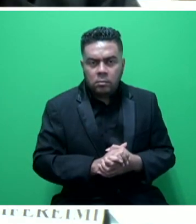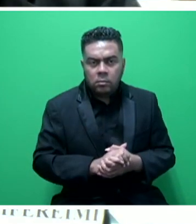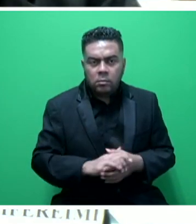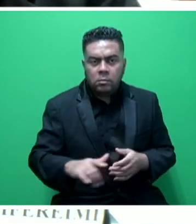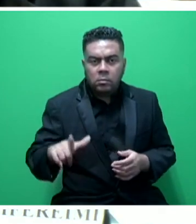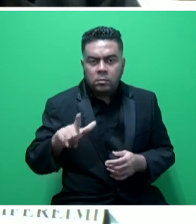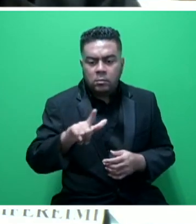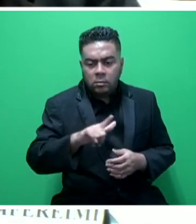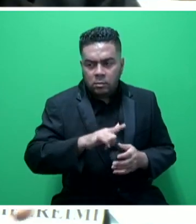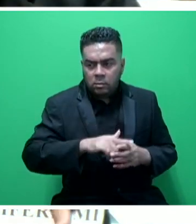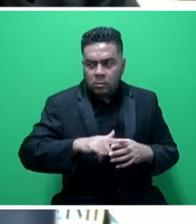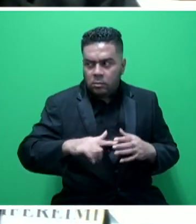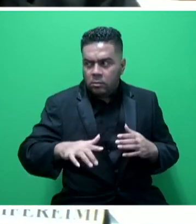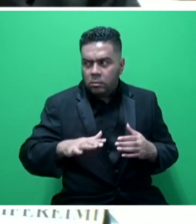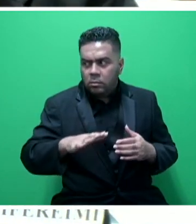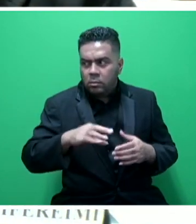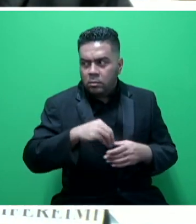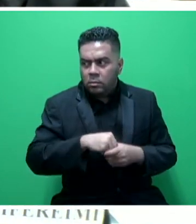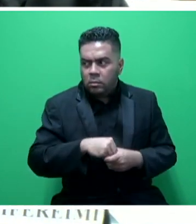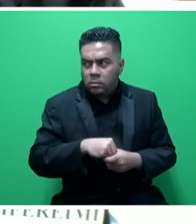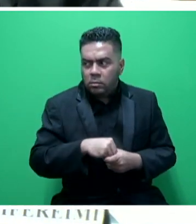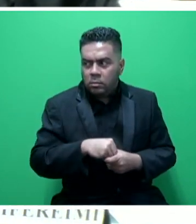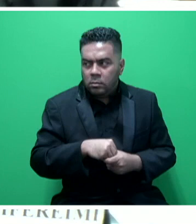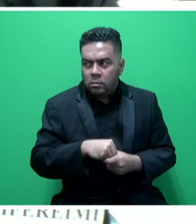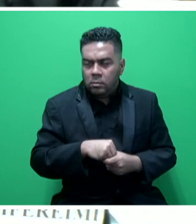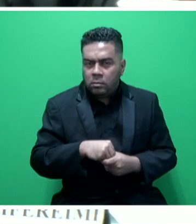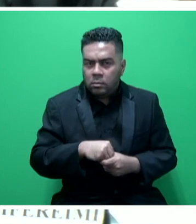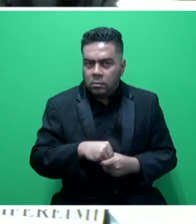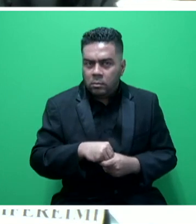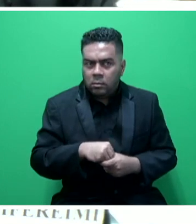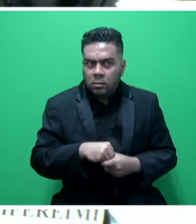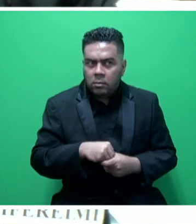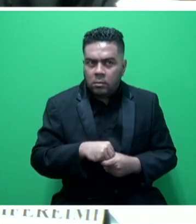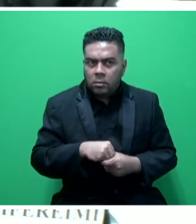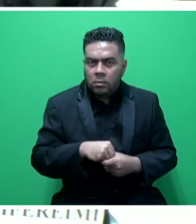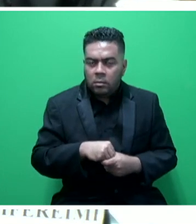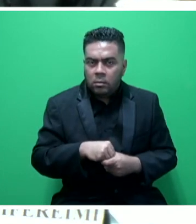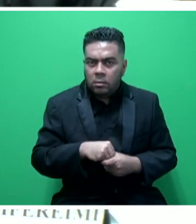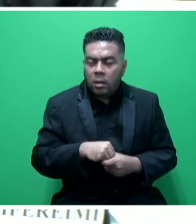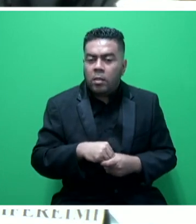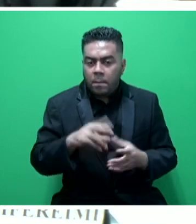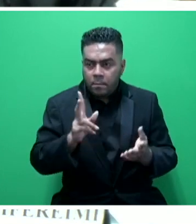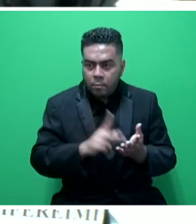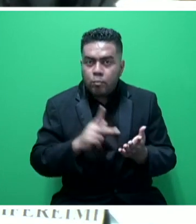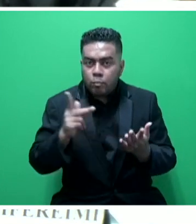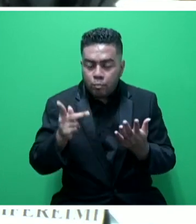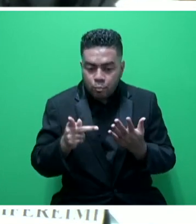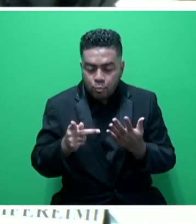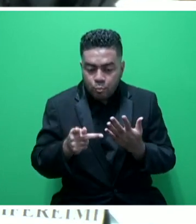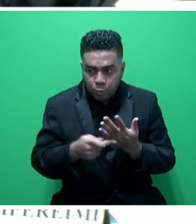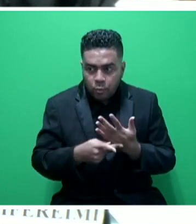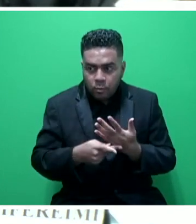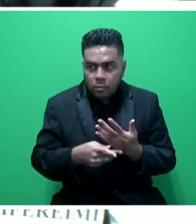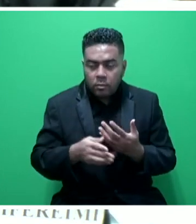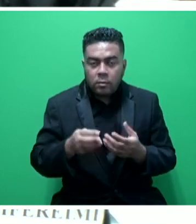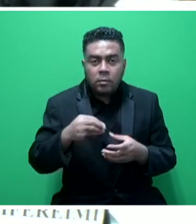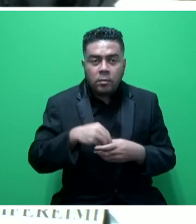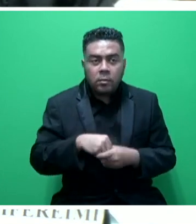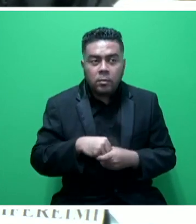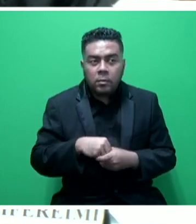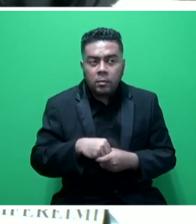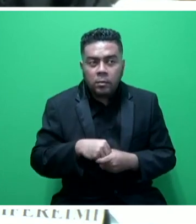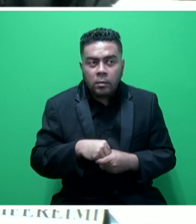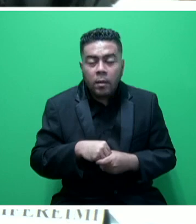area. So these are all the programs that are in place, Mr. Speaker,